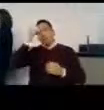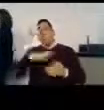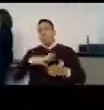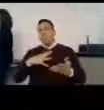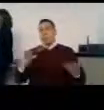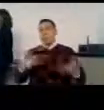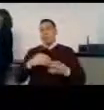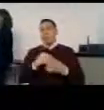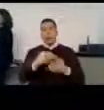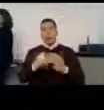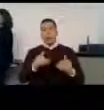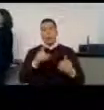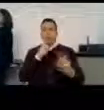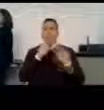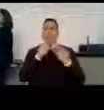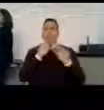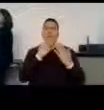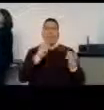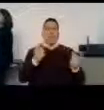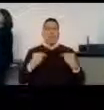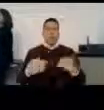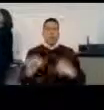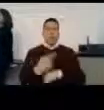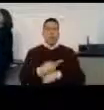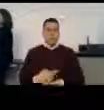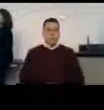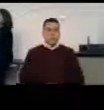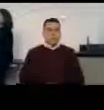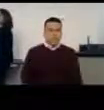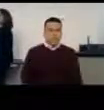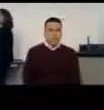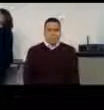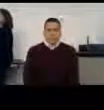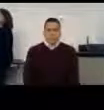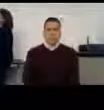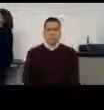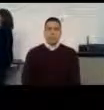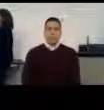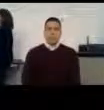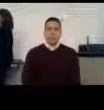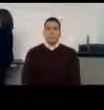said before. I really appreciate everyone coming out today.